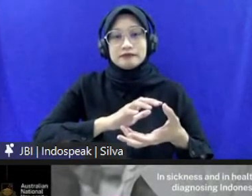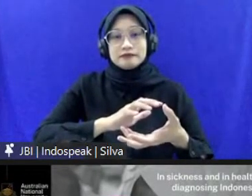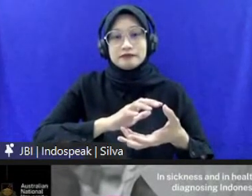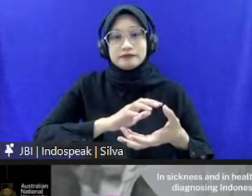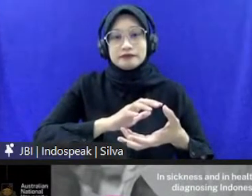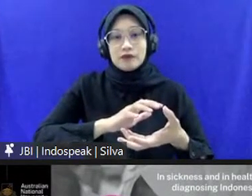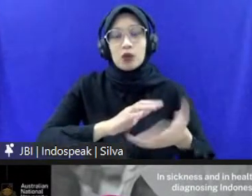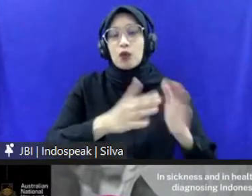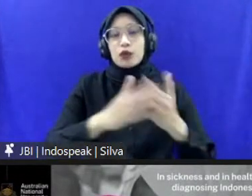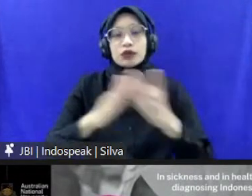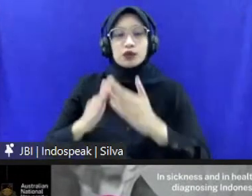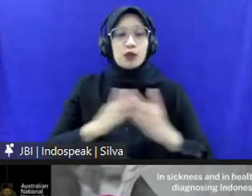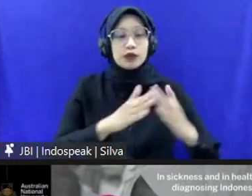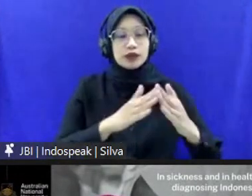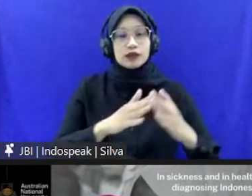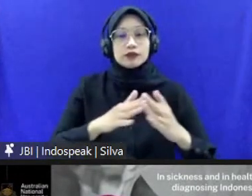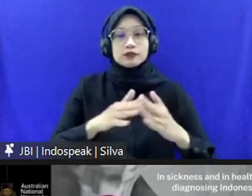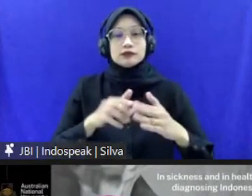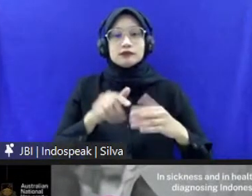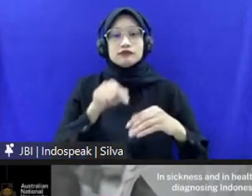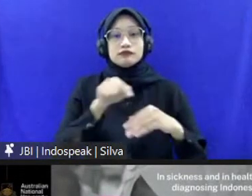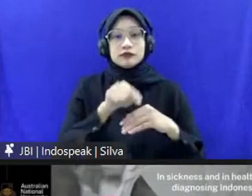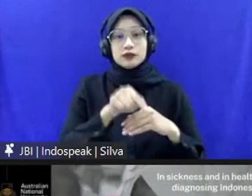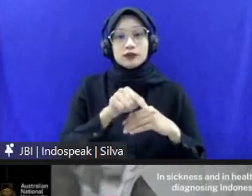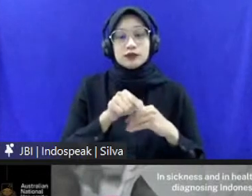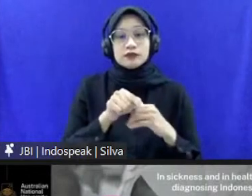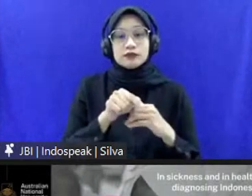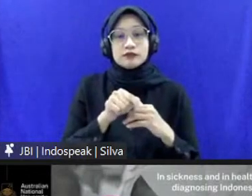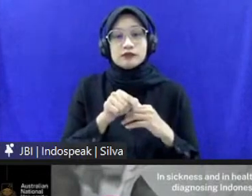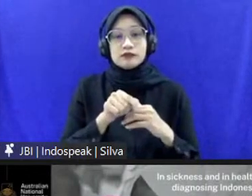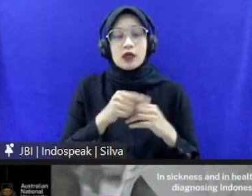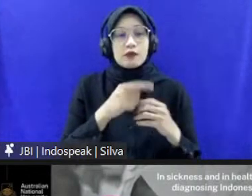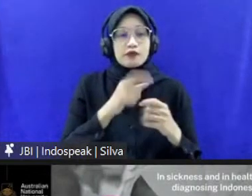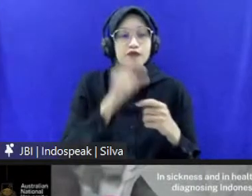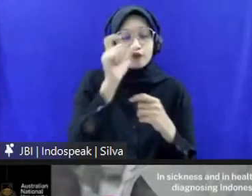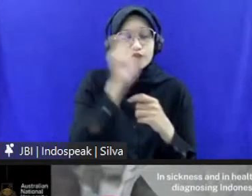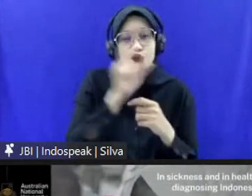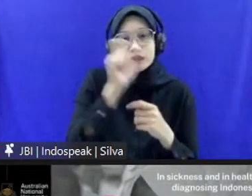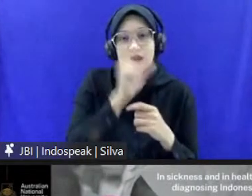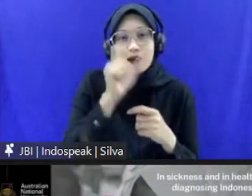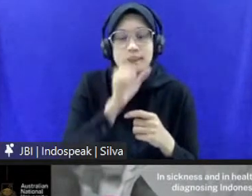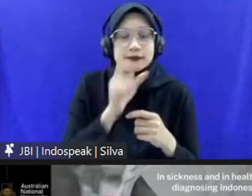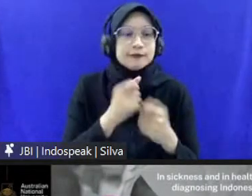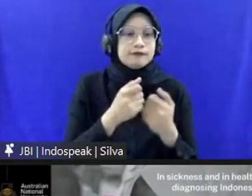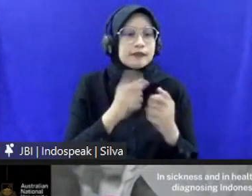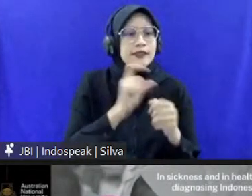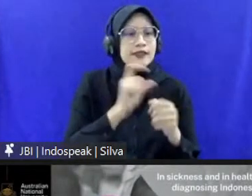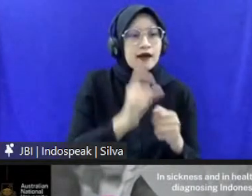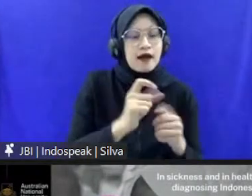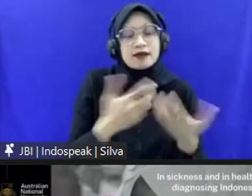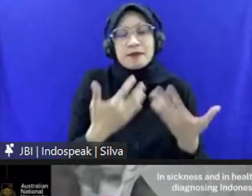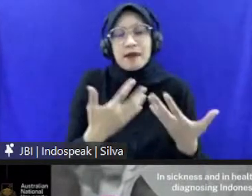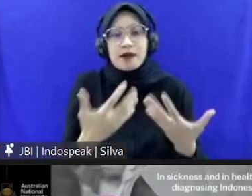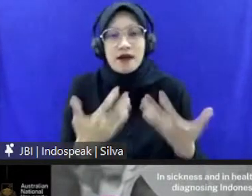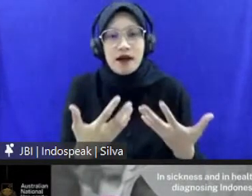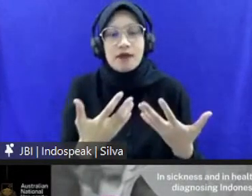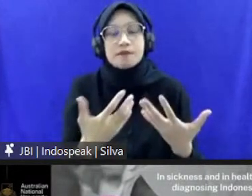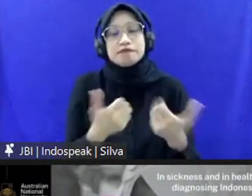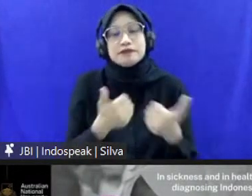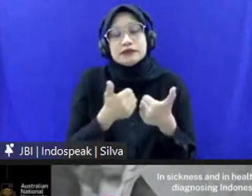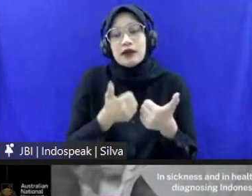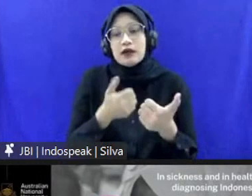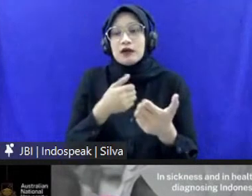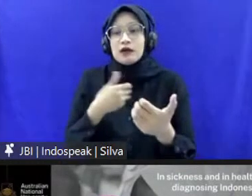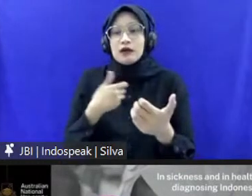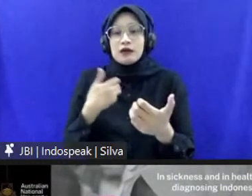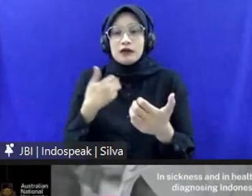communities, and communities are basically trying to find the best way they can to reach out